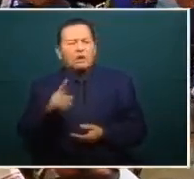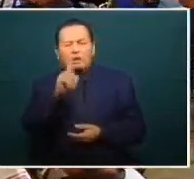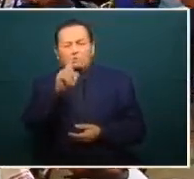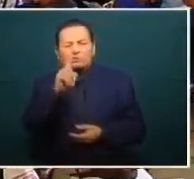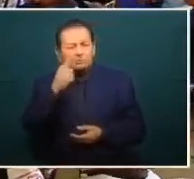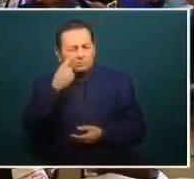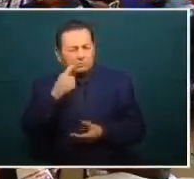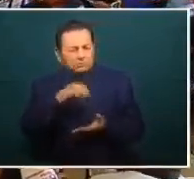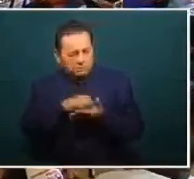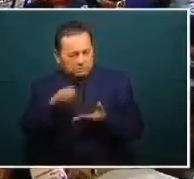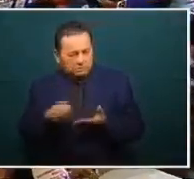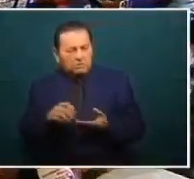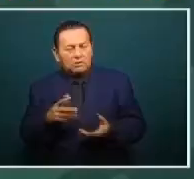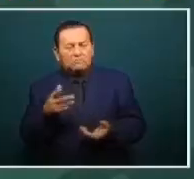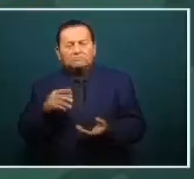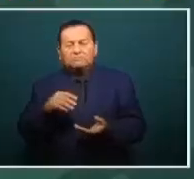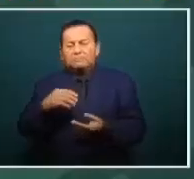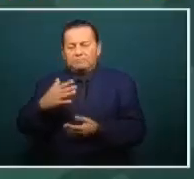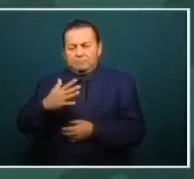well,